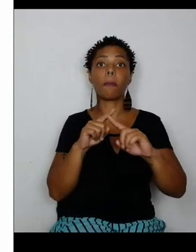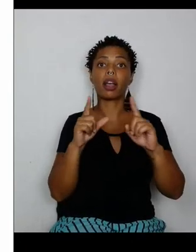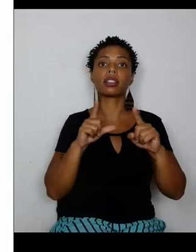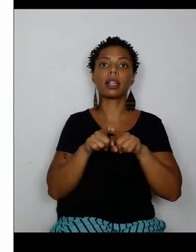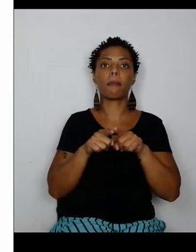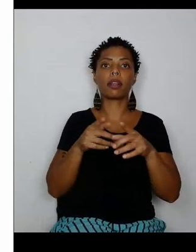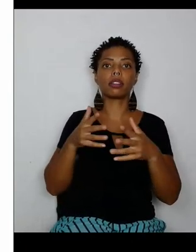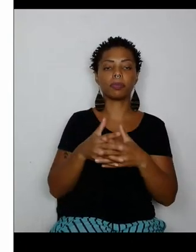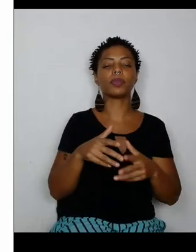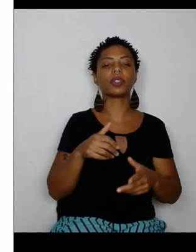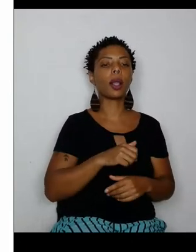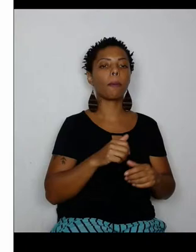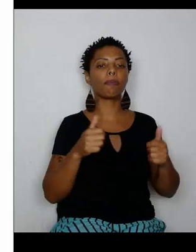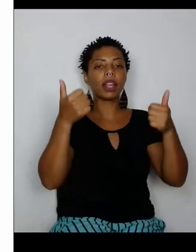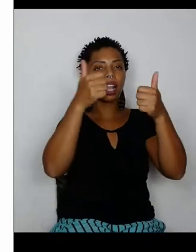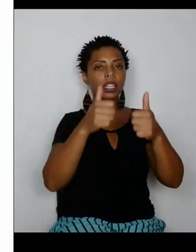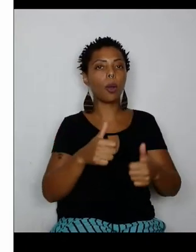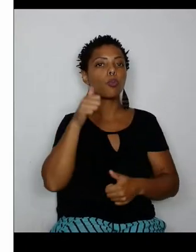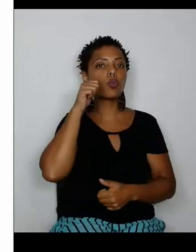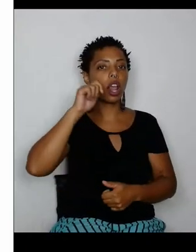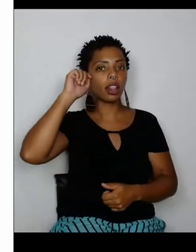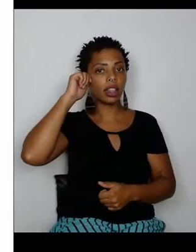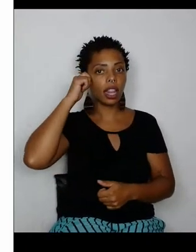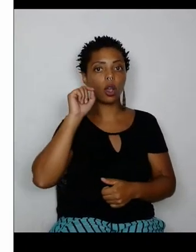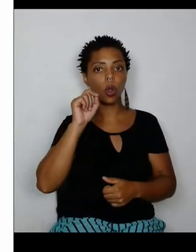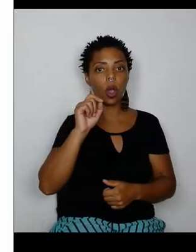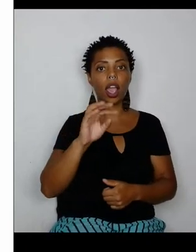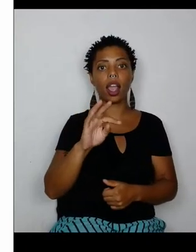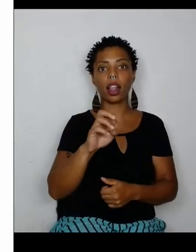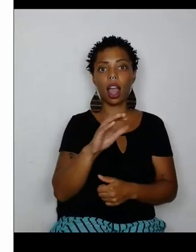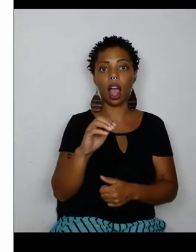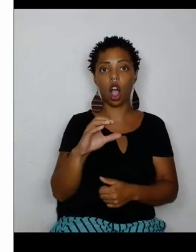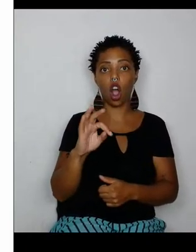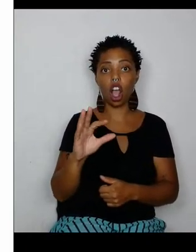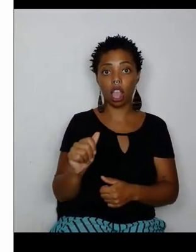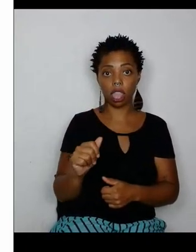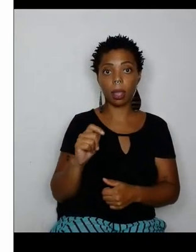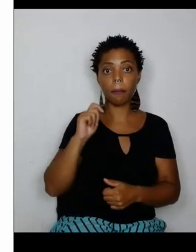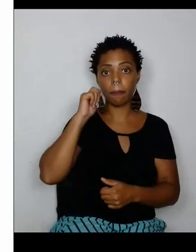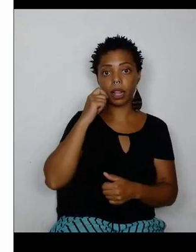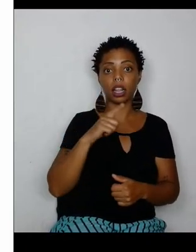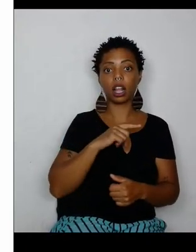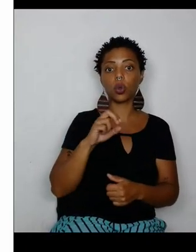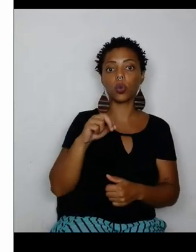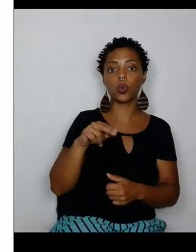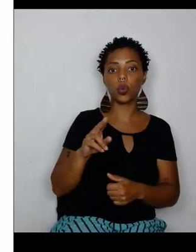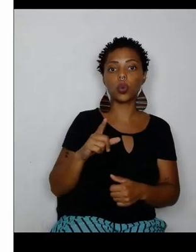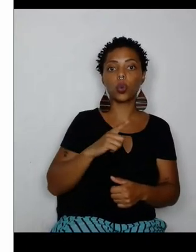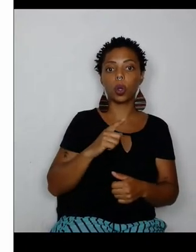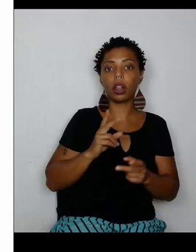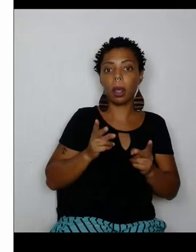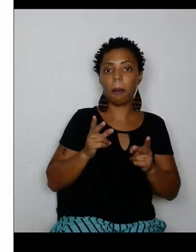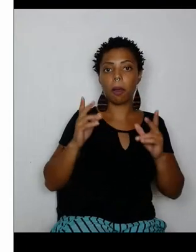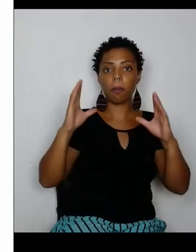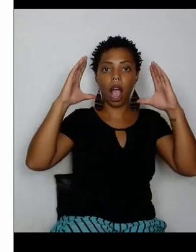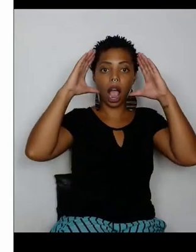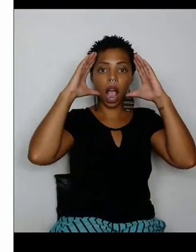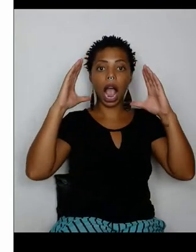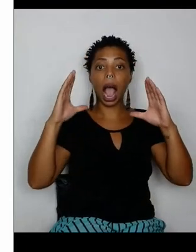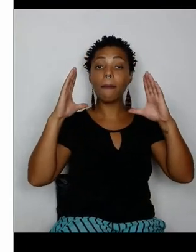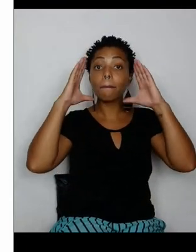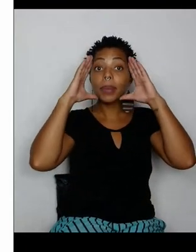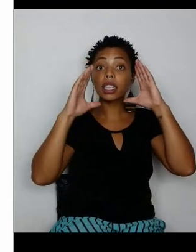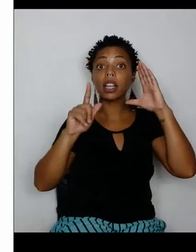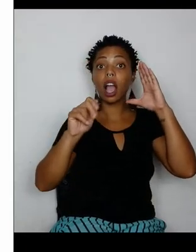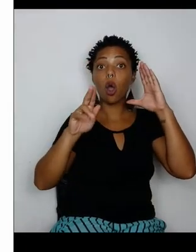nude with gragan's head in her lap the statuette is one of five instances